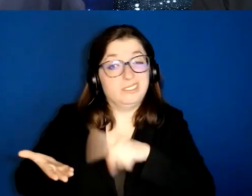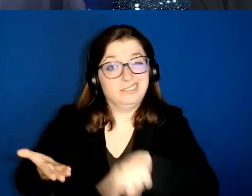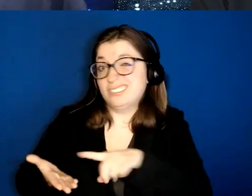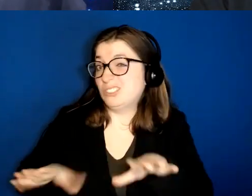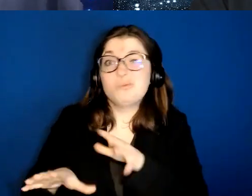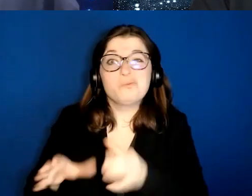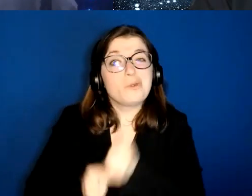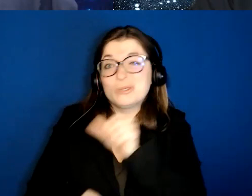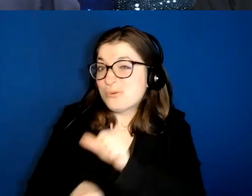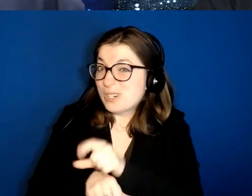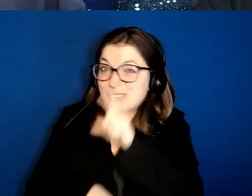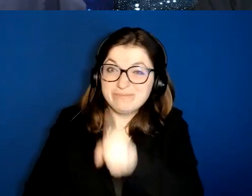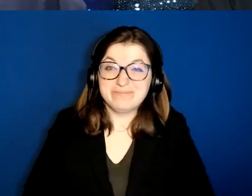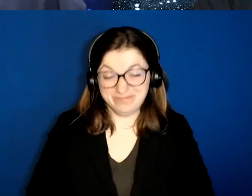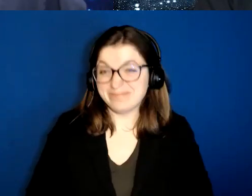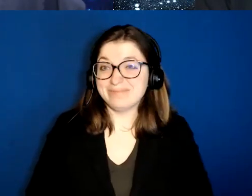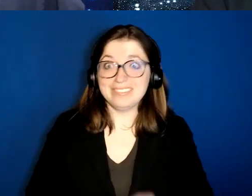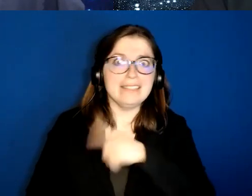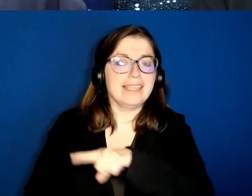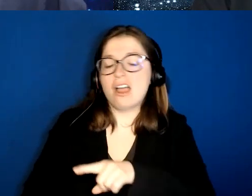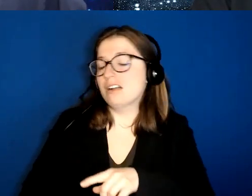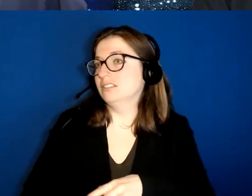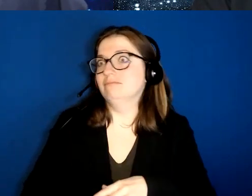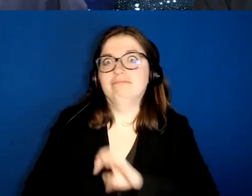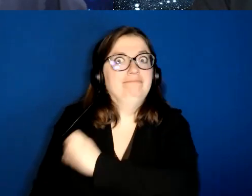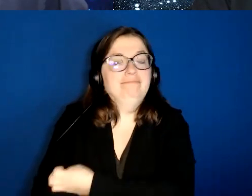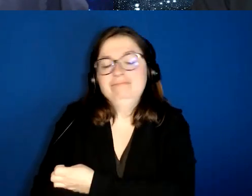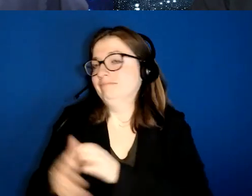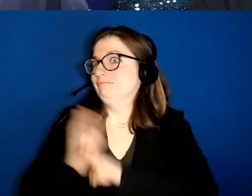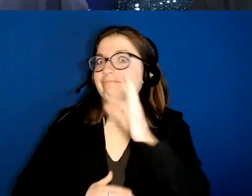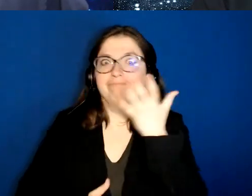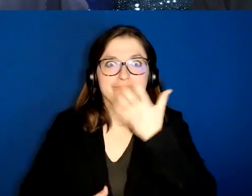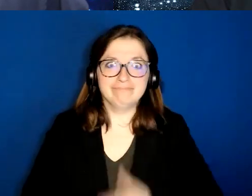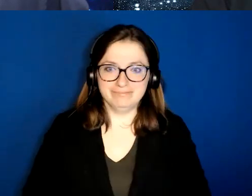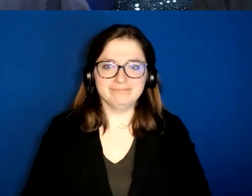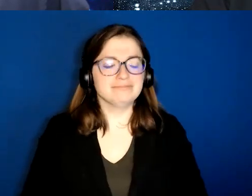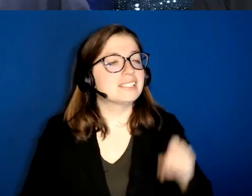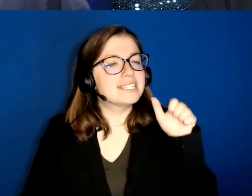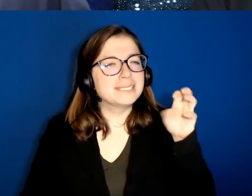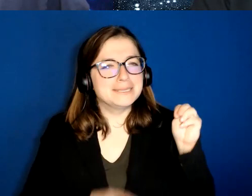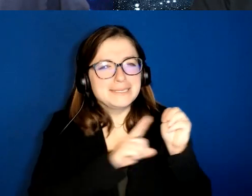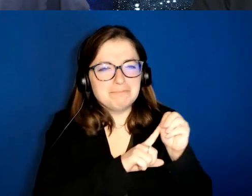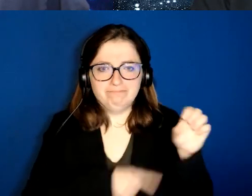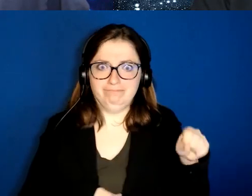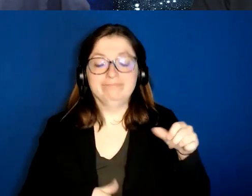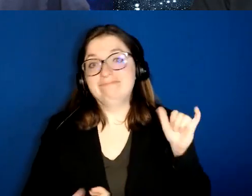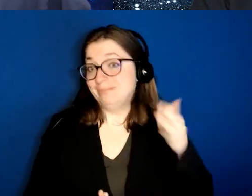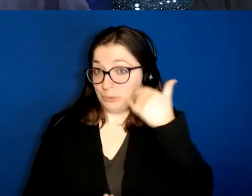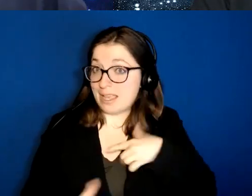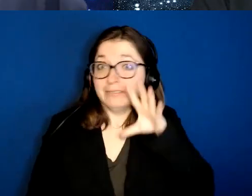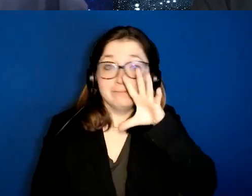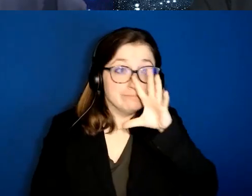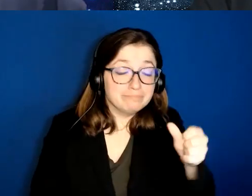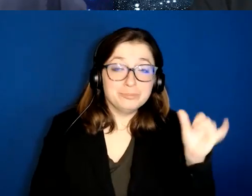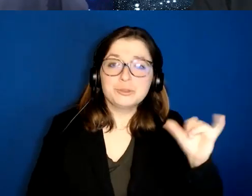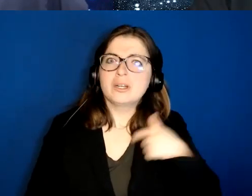hate to say it. They are tireless. It's really great. Yeah. I mean, that's what drew me in too. I went to DEF CON and I saw